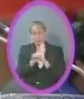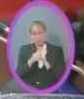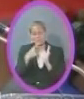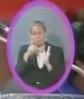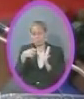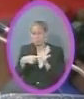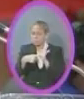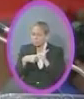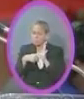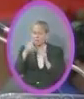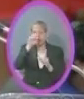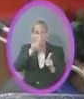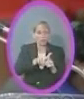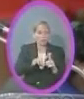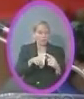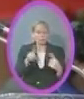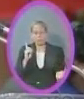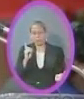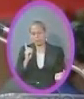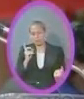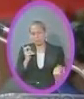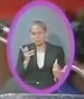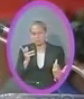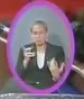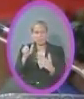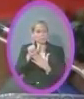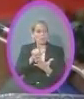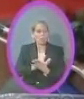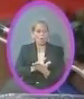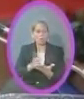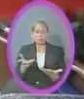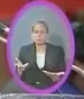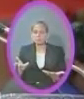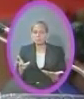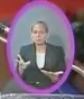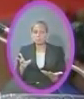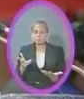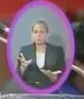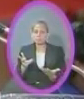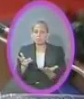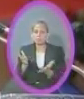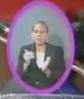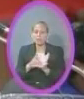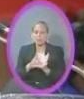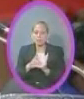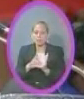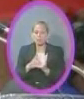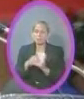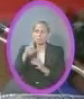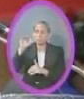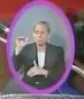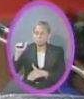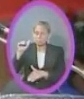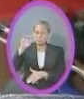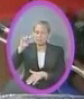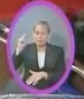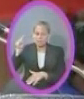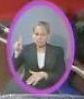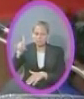whether we agree or disagree, that's the law. In our repeated requests of Tallahassee for